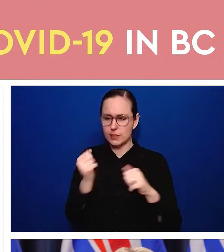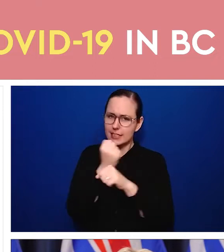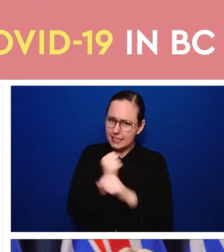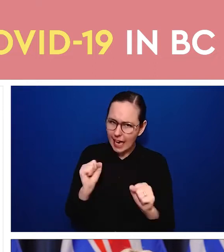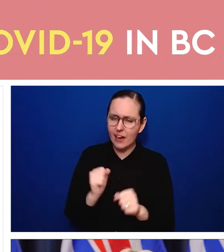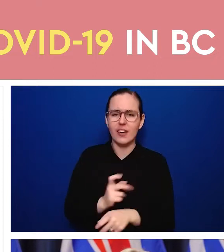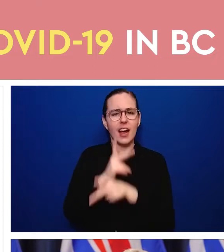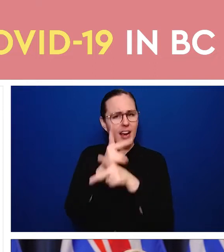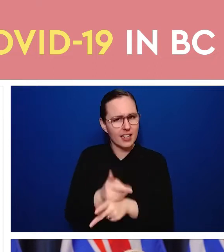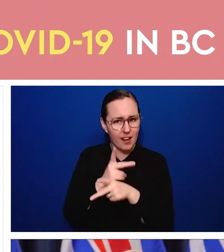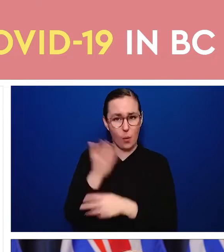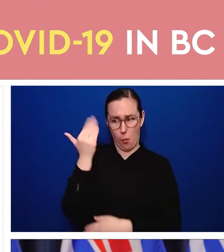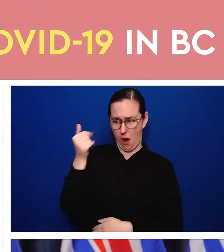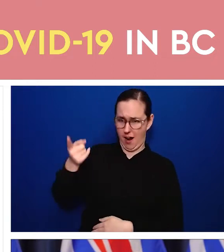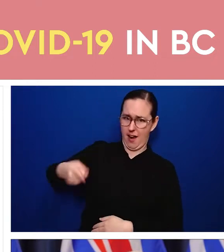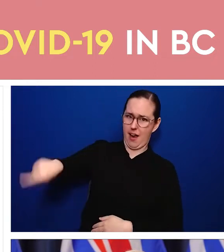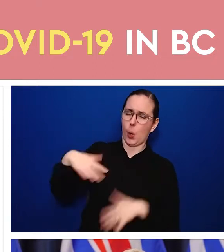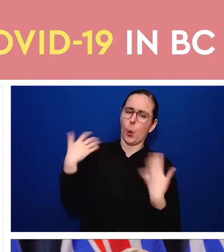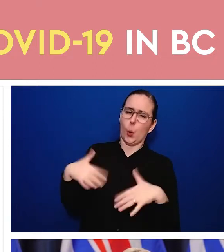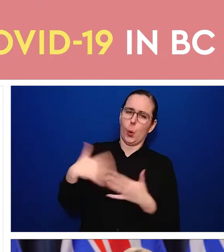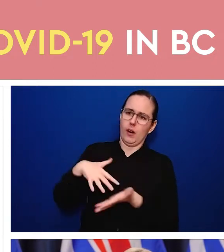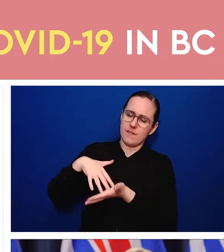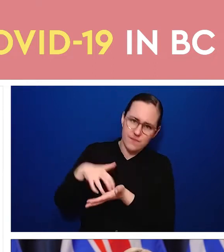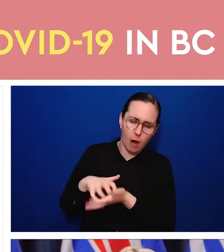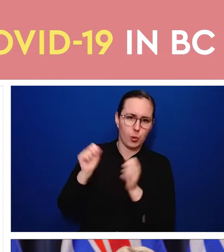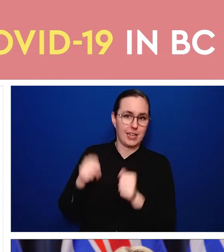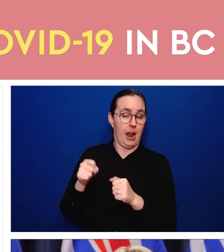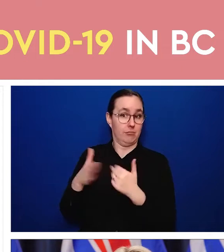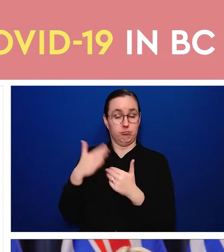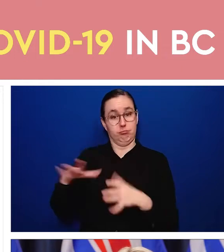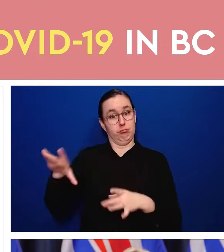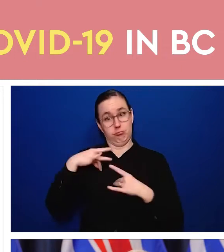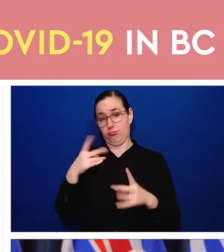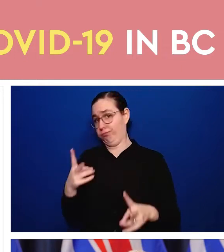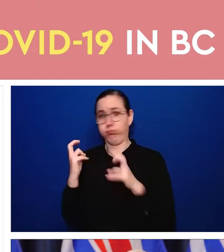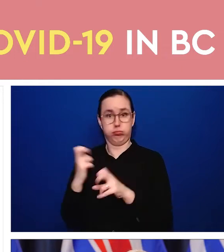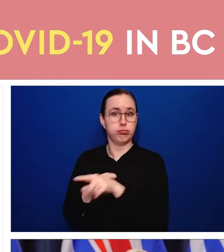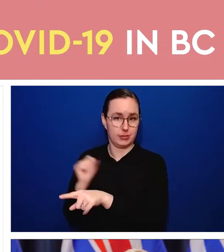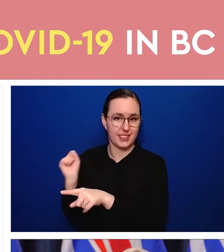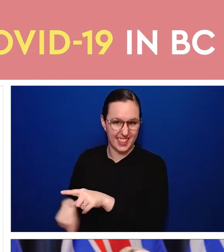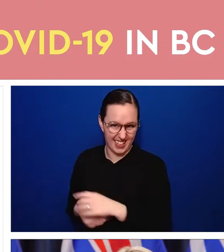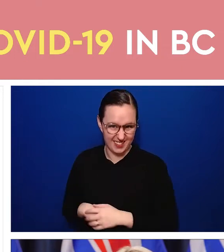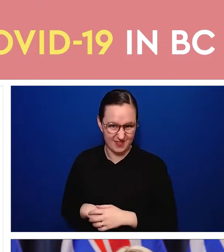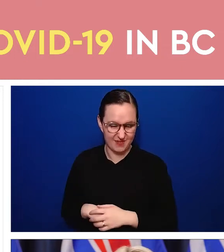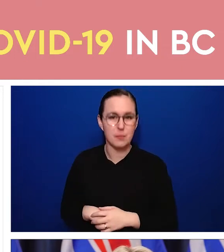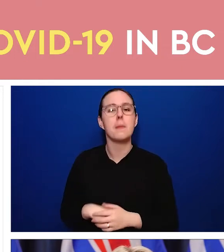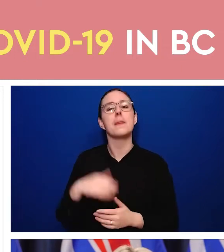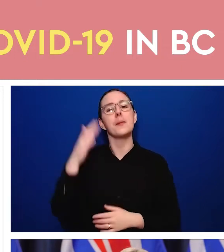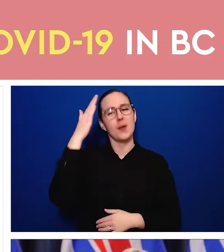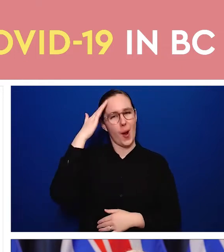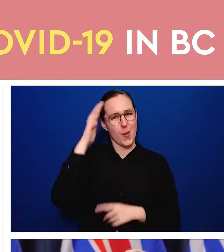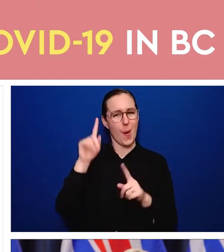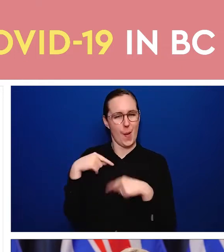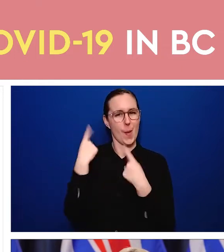We know that there are some challenges across the board, but including in long-term care with things like staff shortages, and